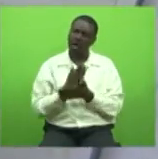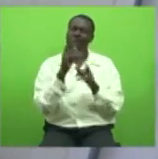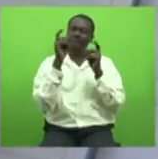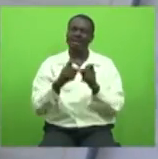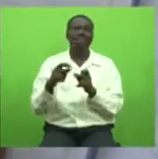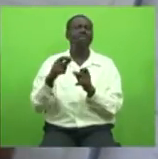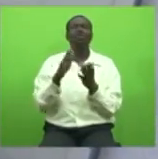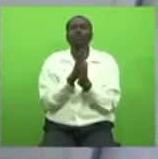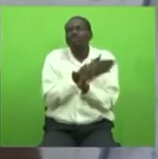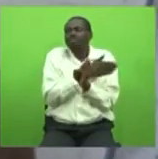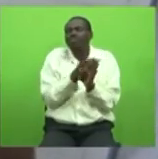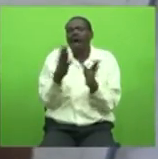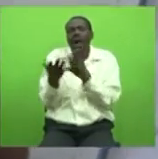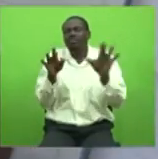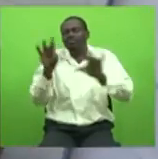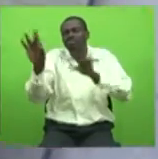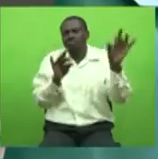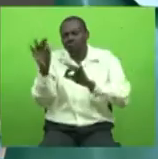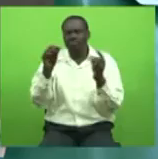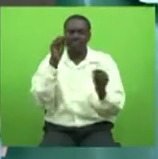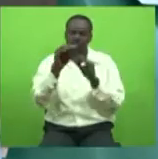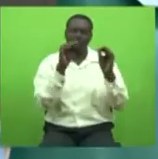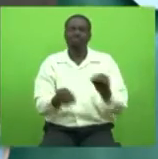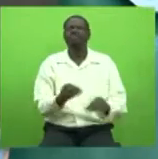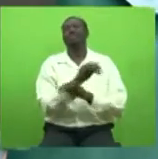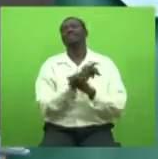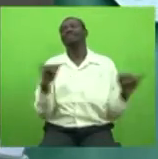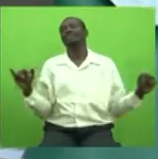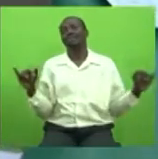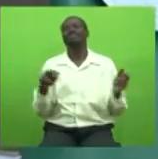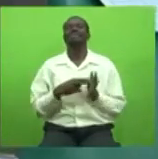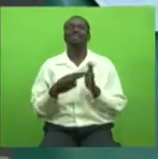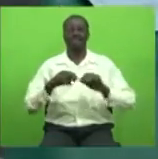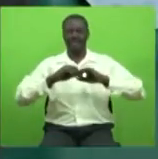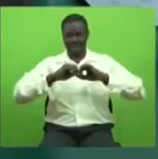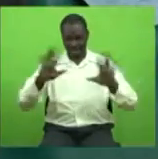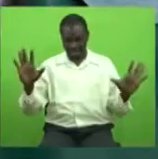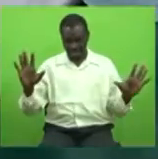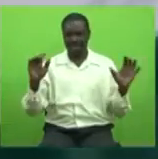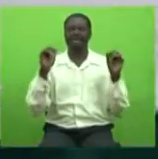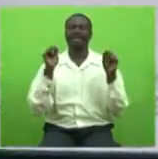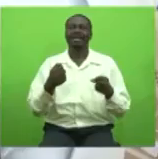accurately documented in the PRC form and SGBV register.